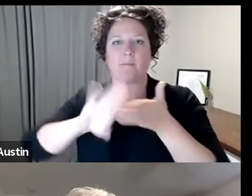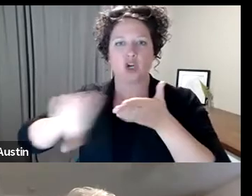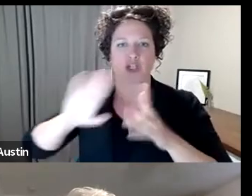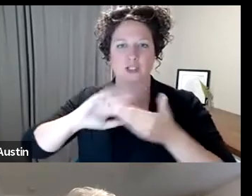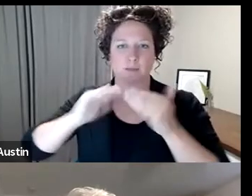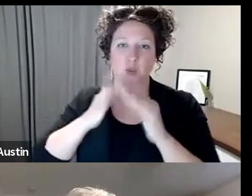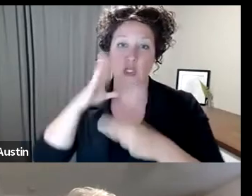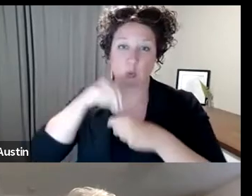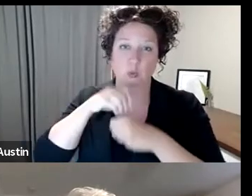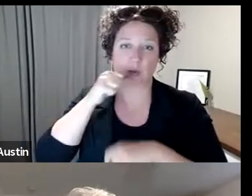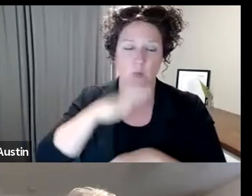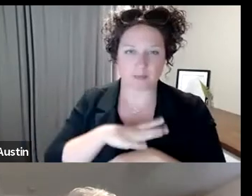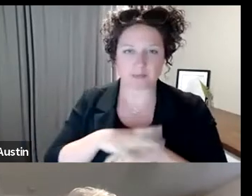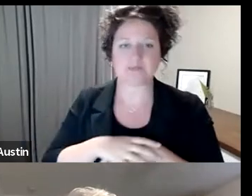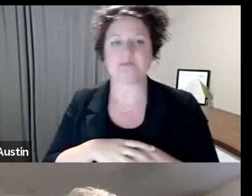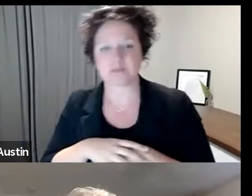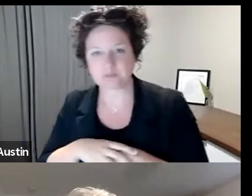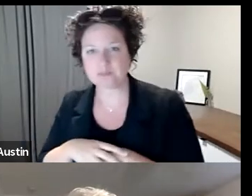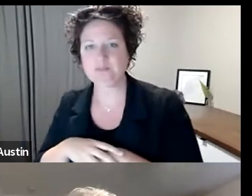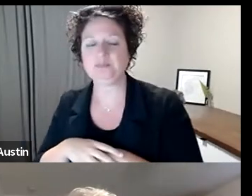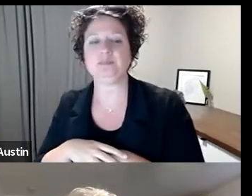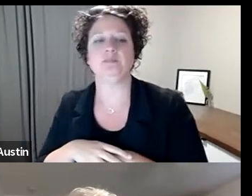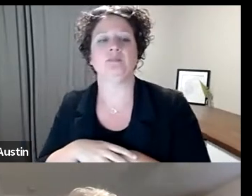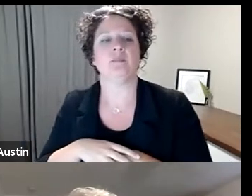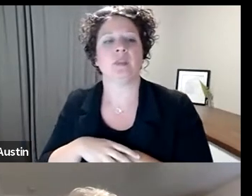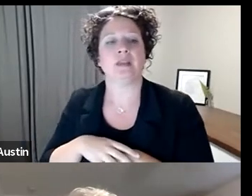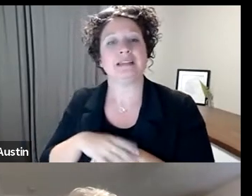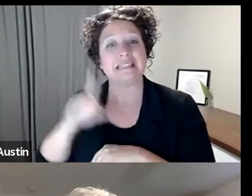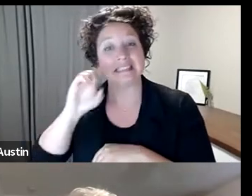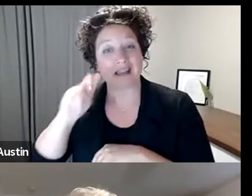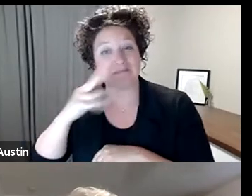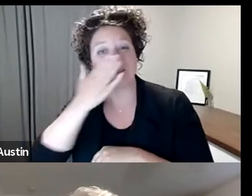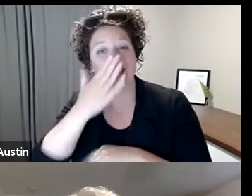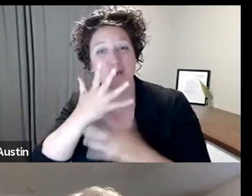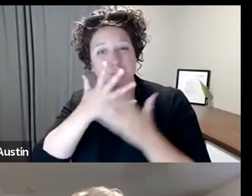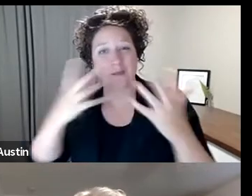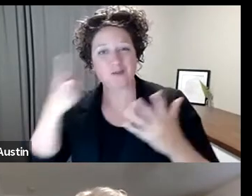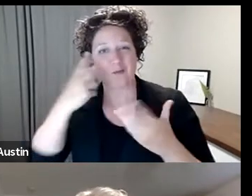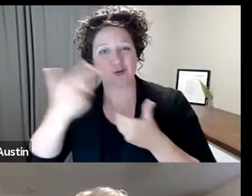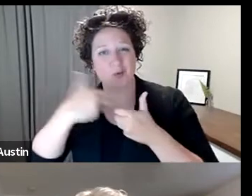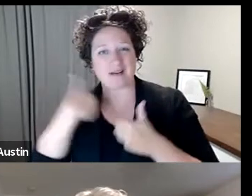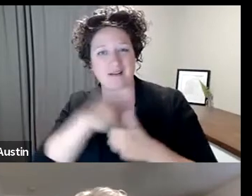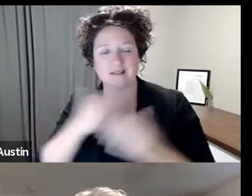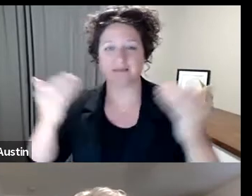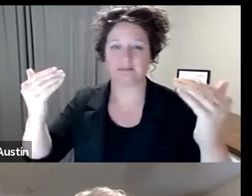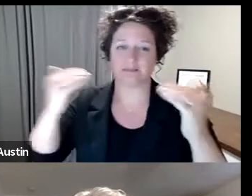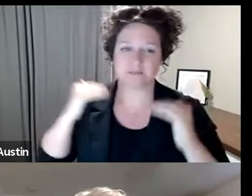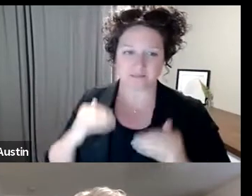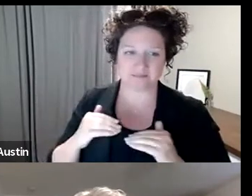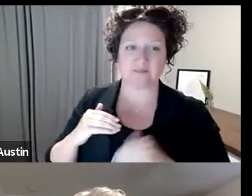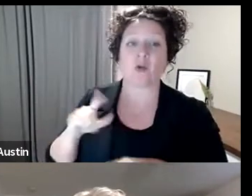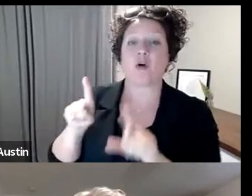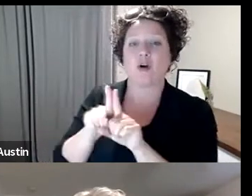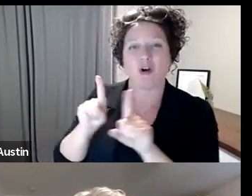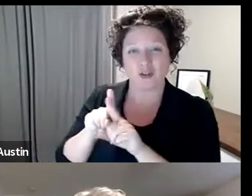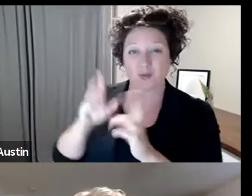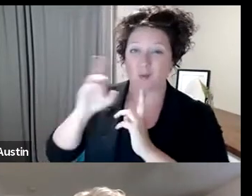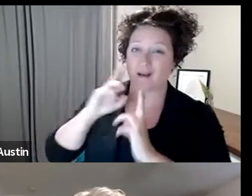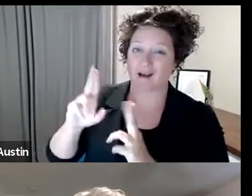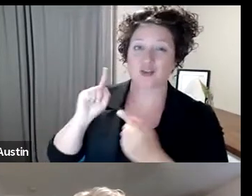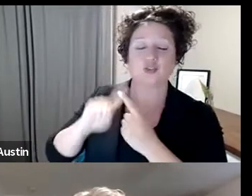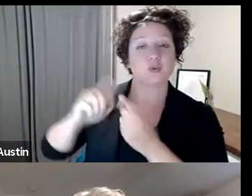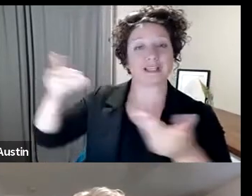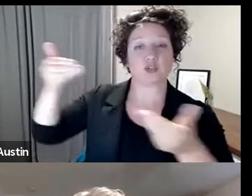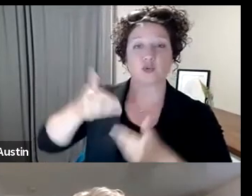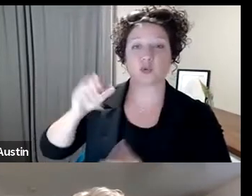requires technological platforms and solutions. Dion, thank you so much for joining us. I'm also honored to